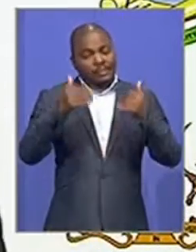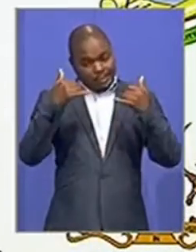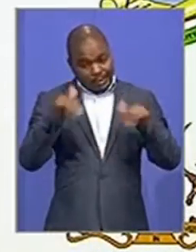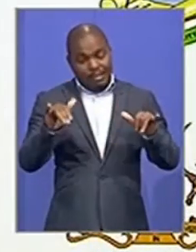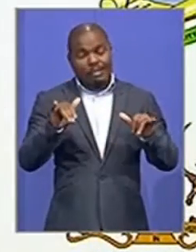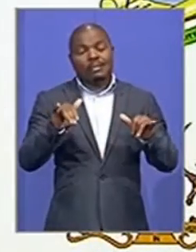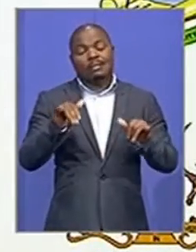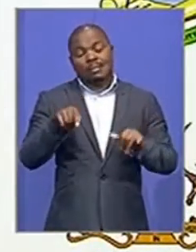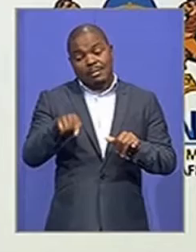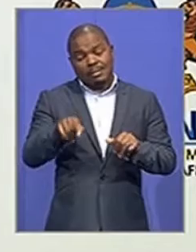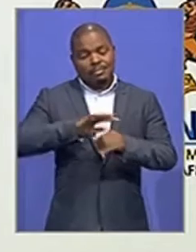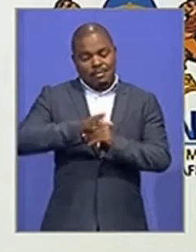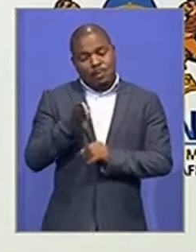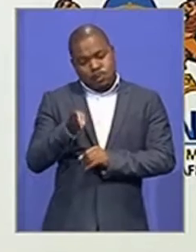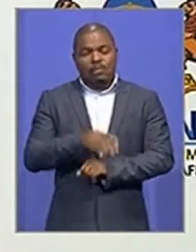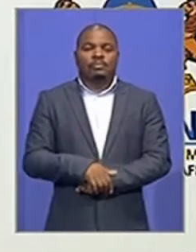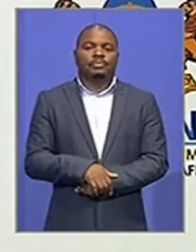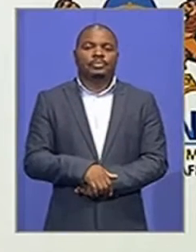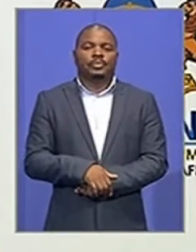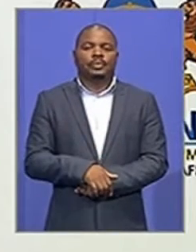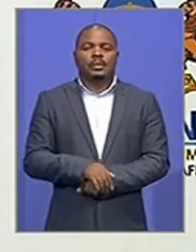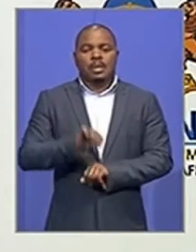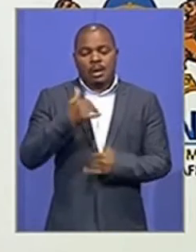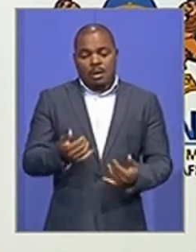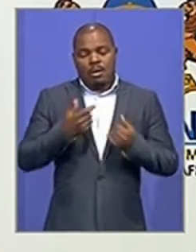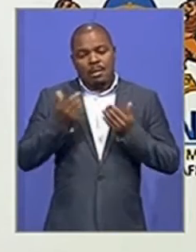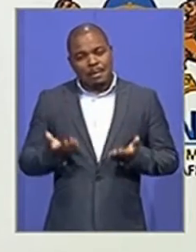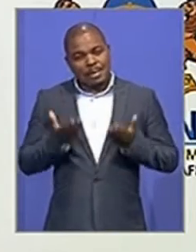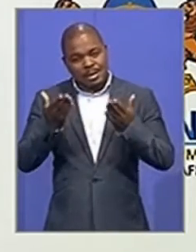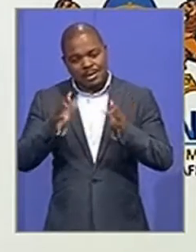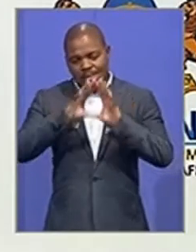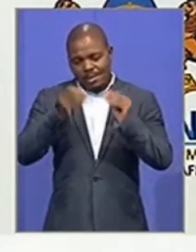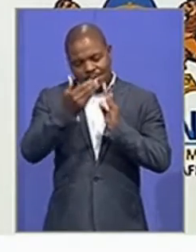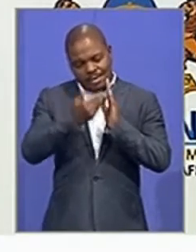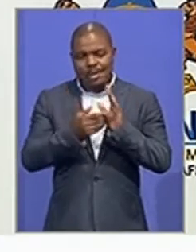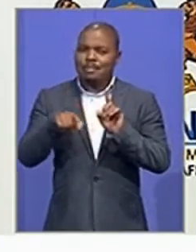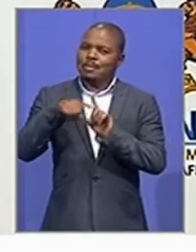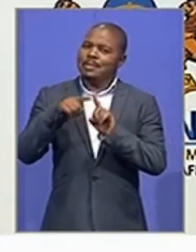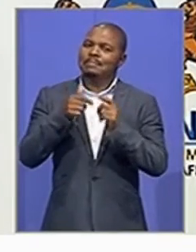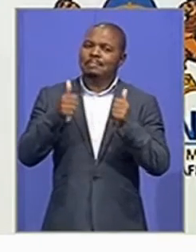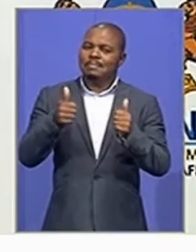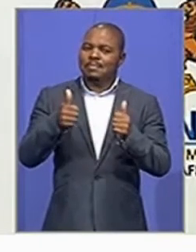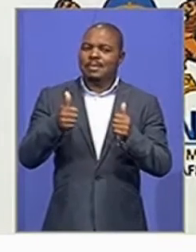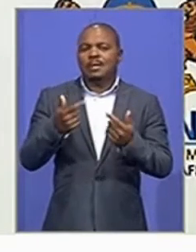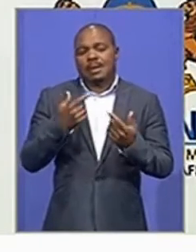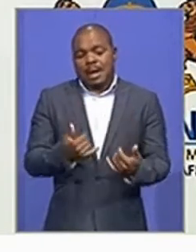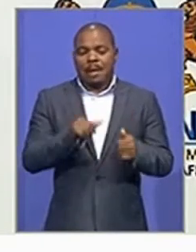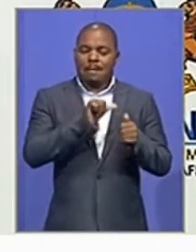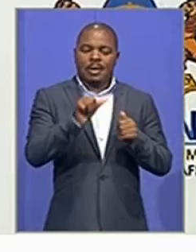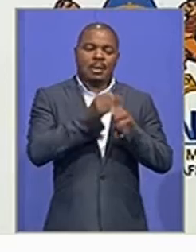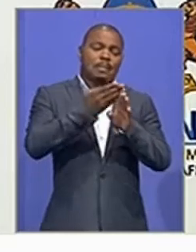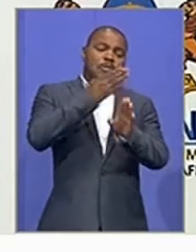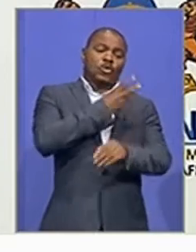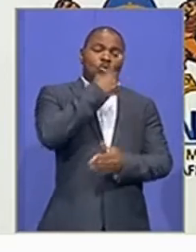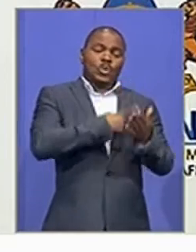still facing the pandemic. Even though what we're presenting is positive news in that we're in a better position than we were 2 weeks